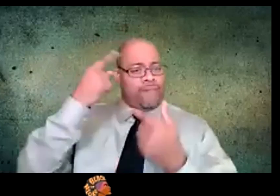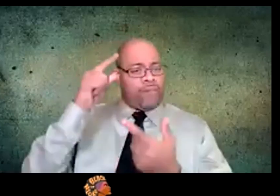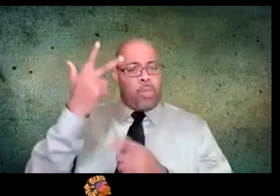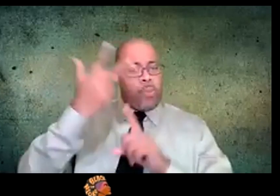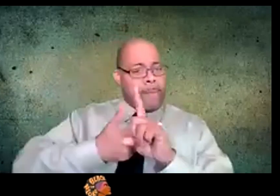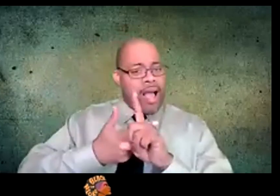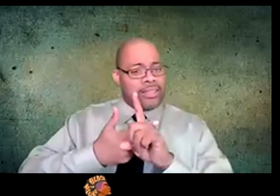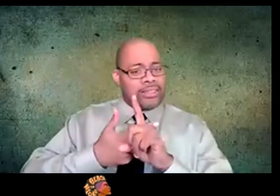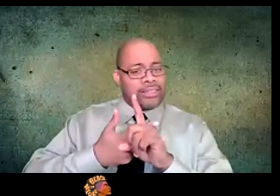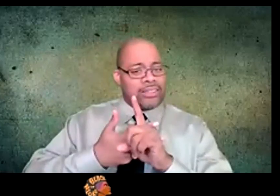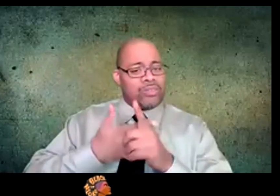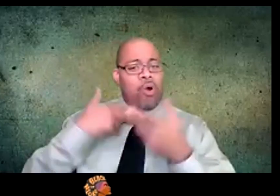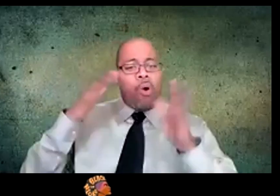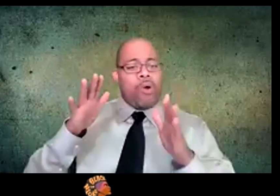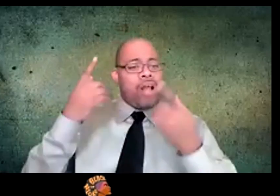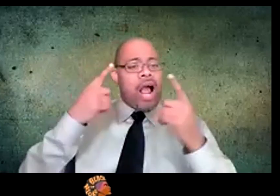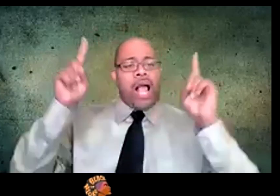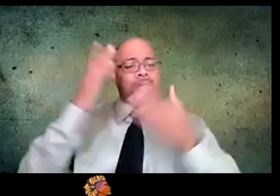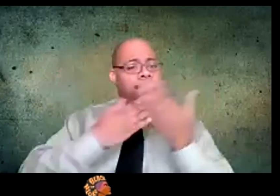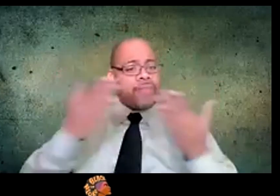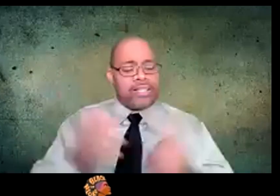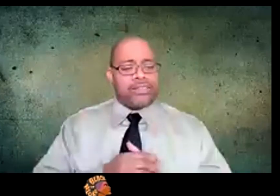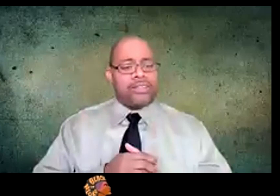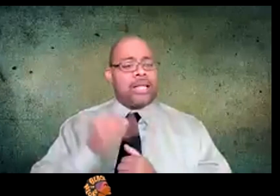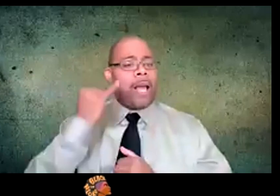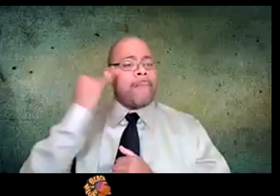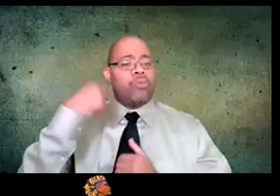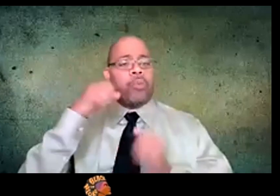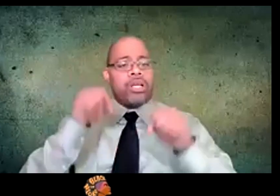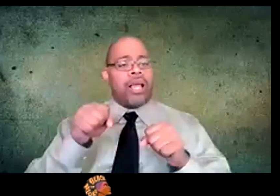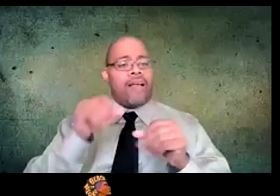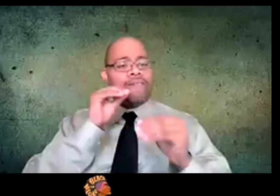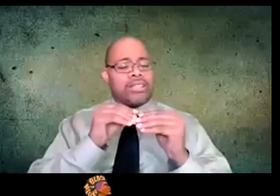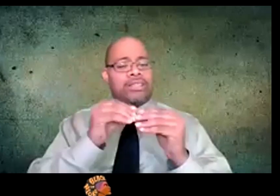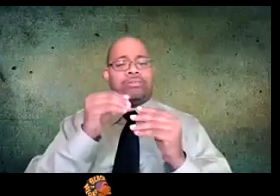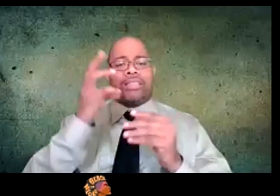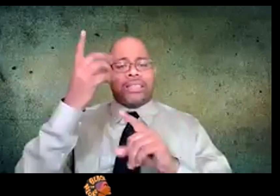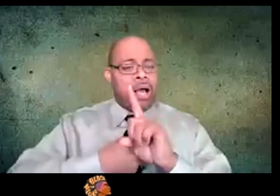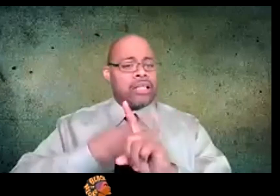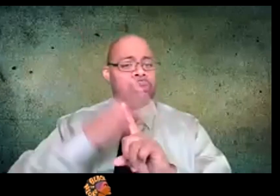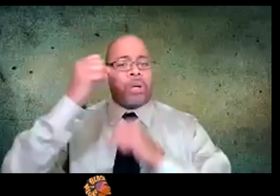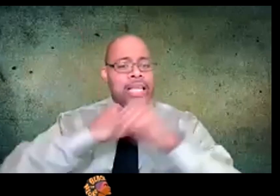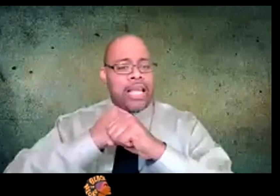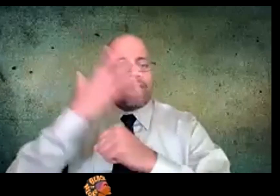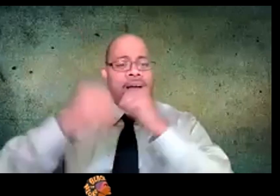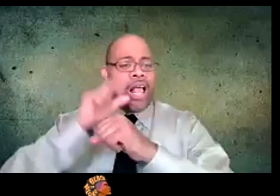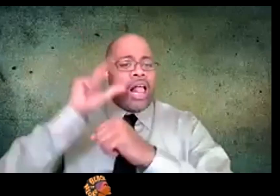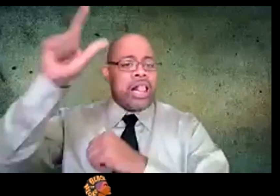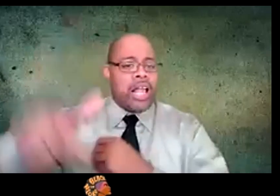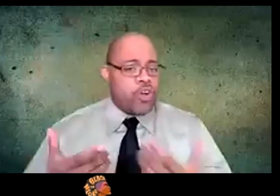months. We've already accomplished some things. Imagine if we go 6 months, a year, 5 years down the